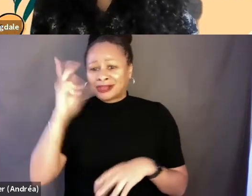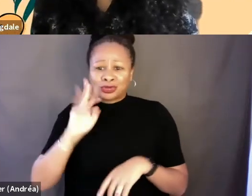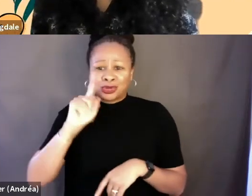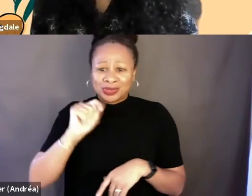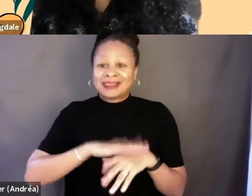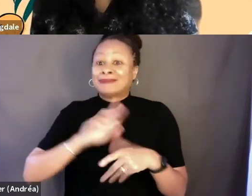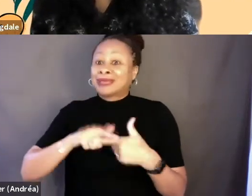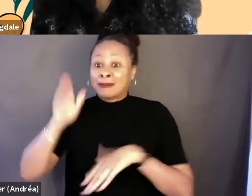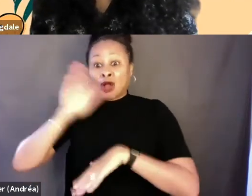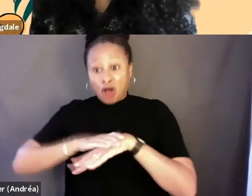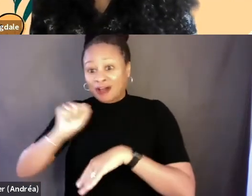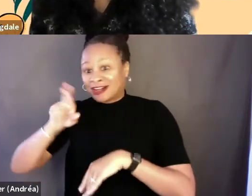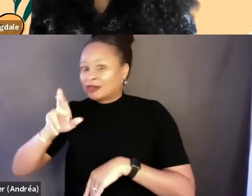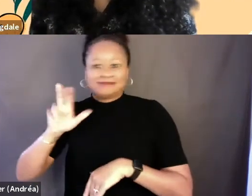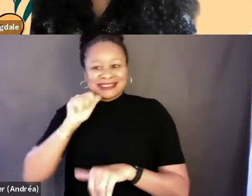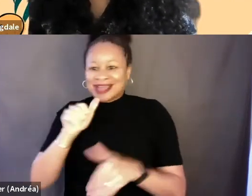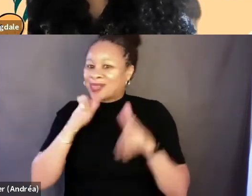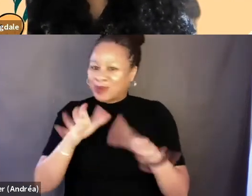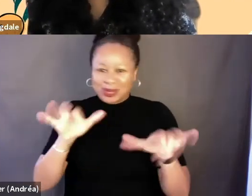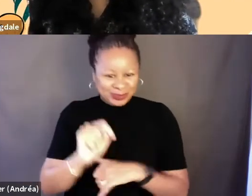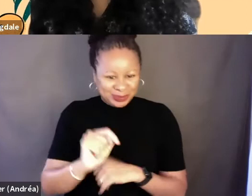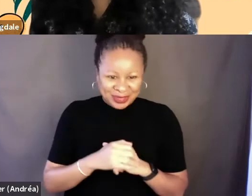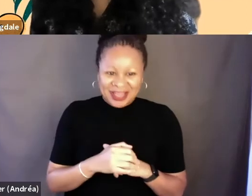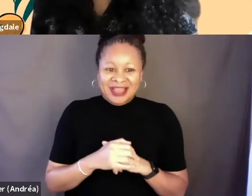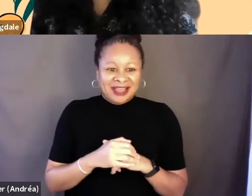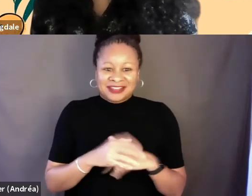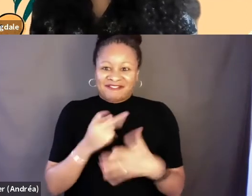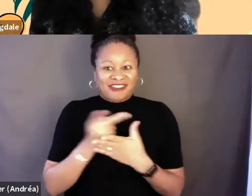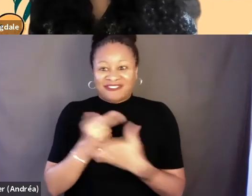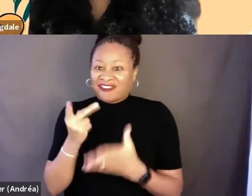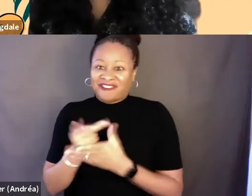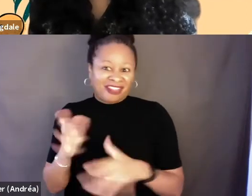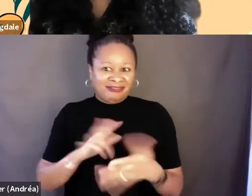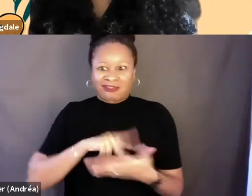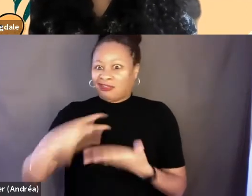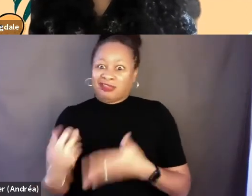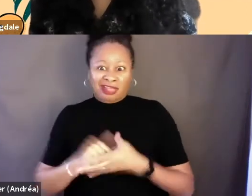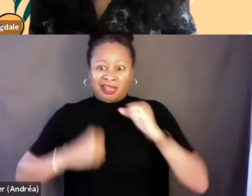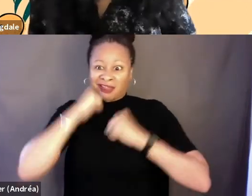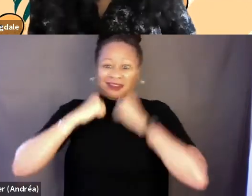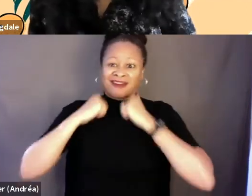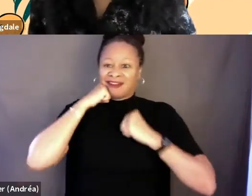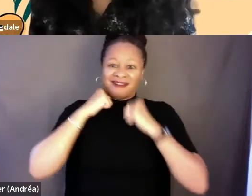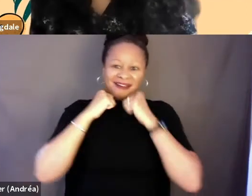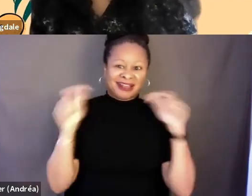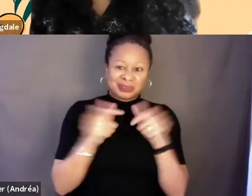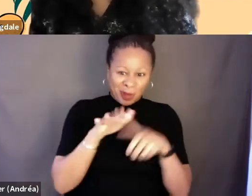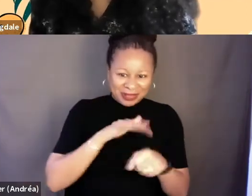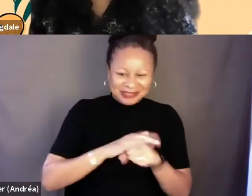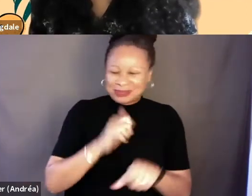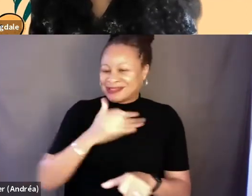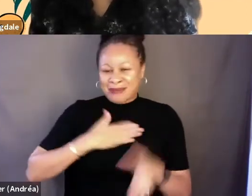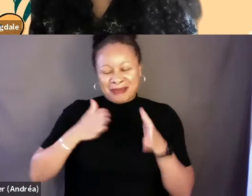there, which is not the way to do it. You'd much rather fail and have your bumps in smaller places, but that wasn't my